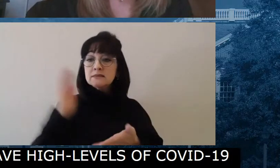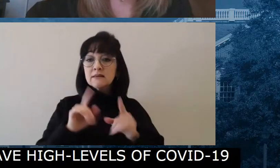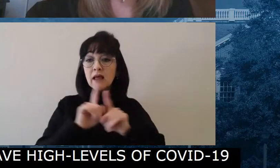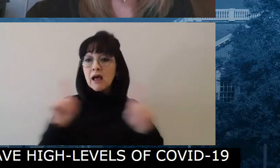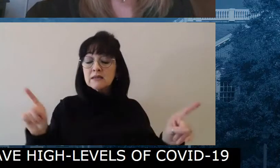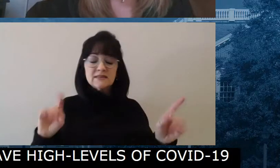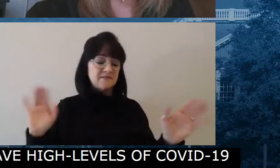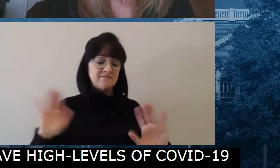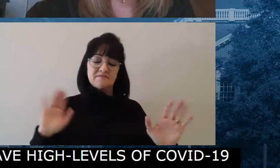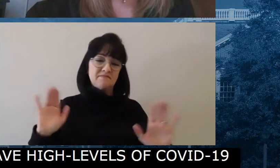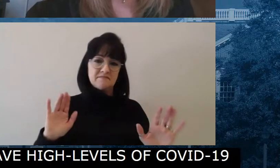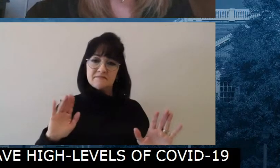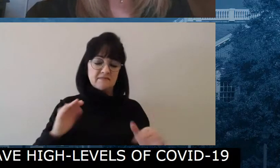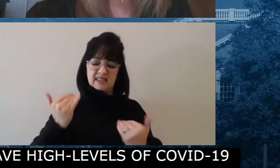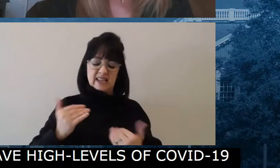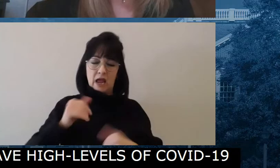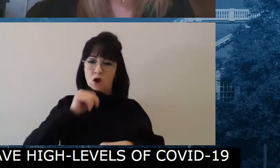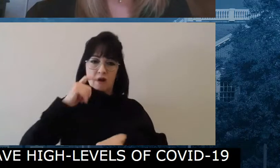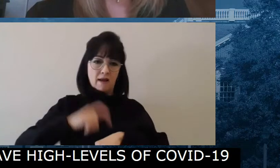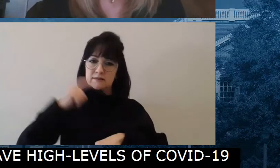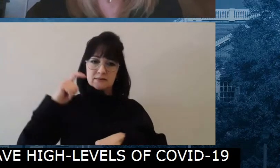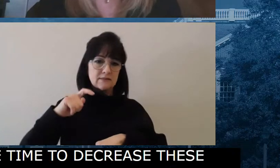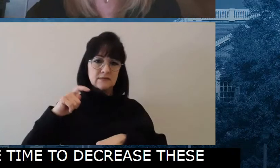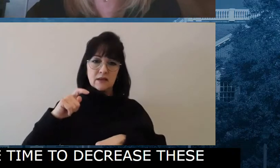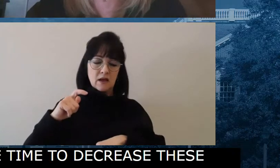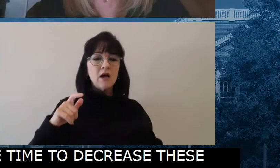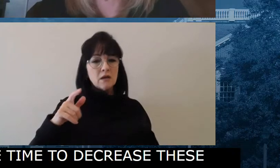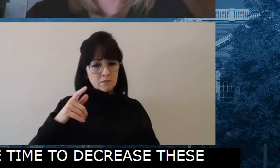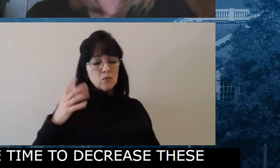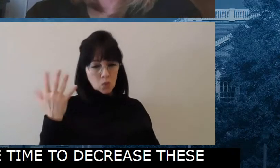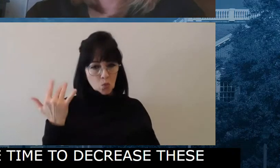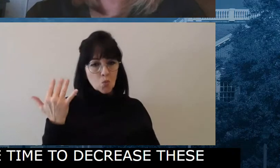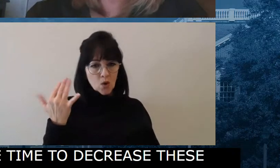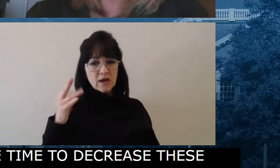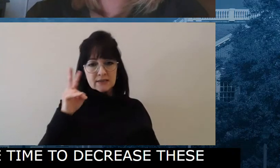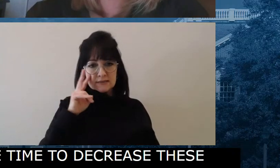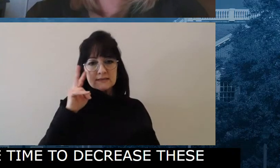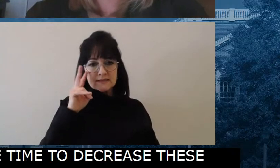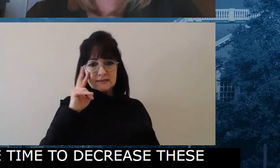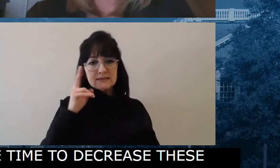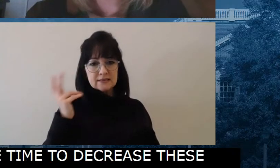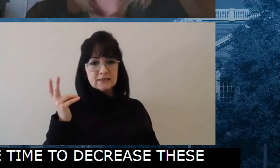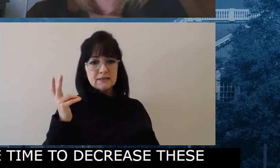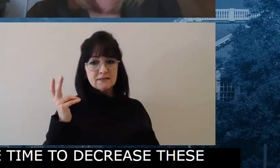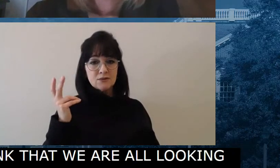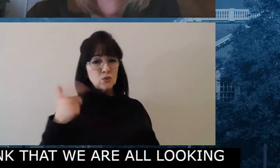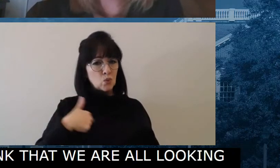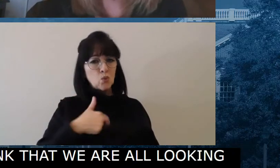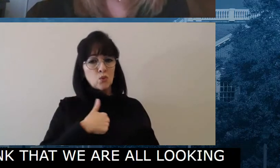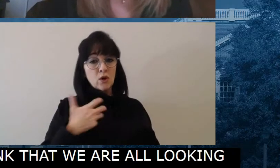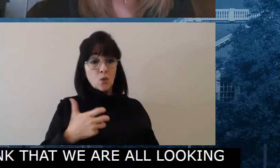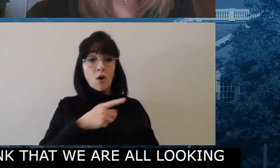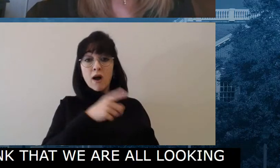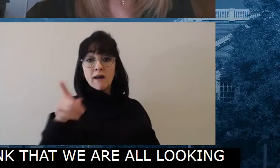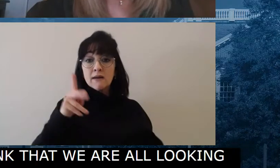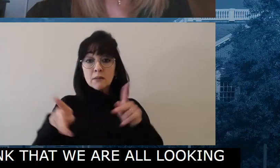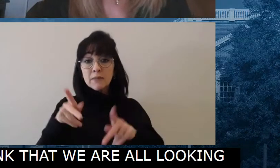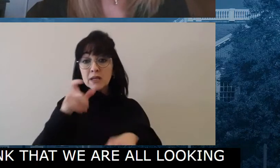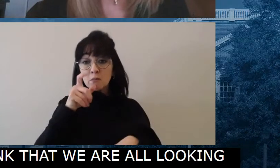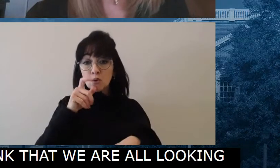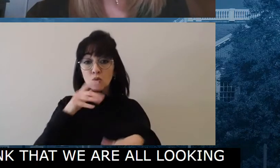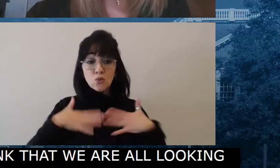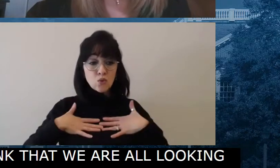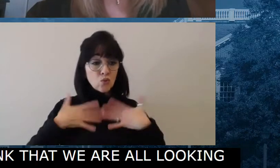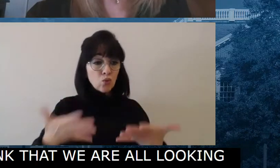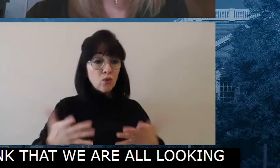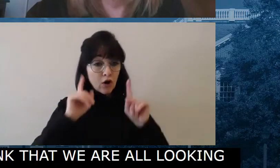day when we can, and when we can kind of reward those who've been vaccinated by,